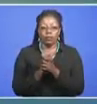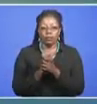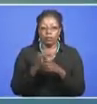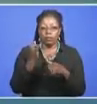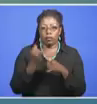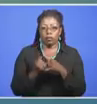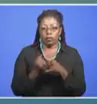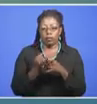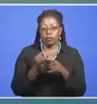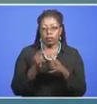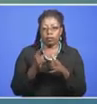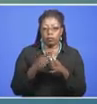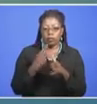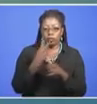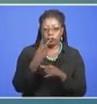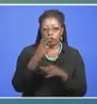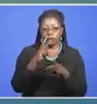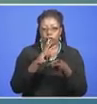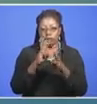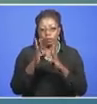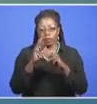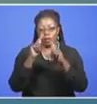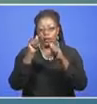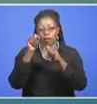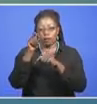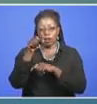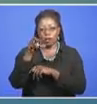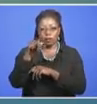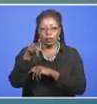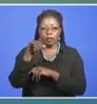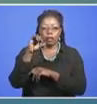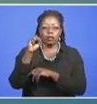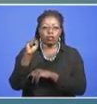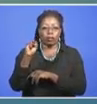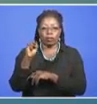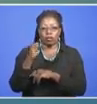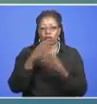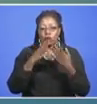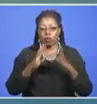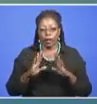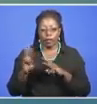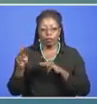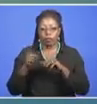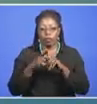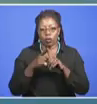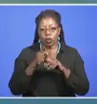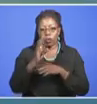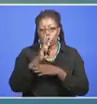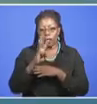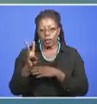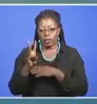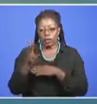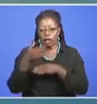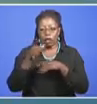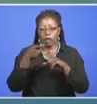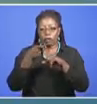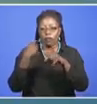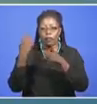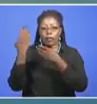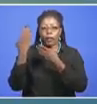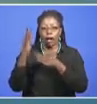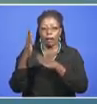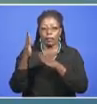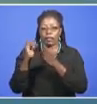In our first look at weather, the tropics remain quiet, and we have that upper level trough now moving toward the west and away from the Bahamas,